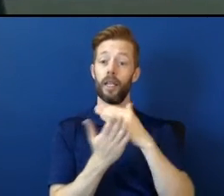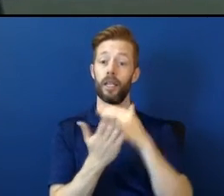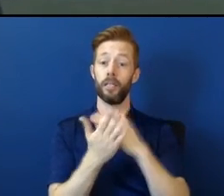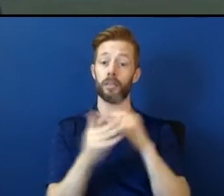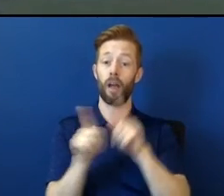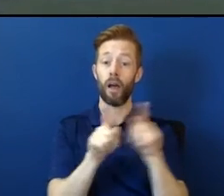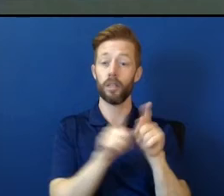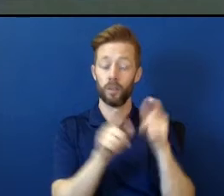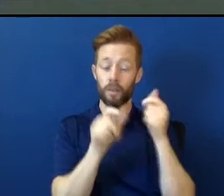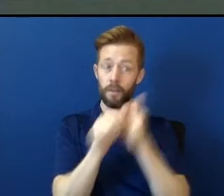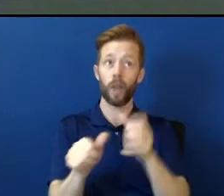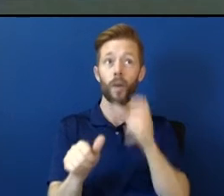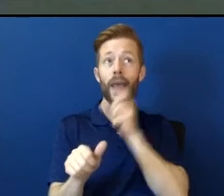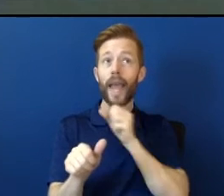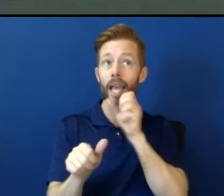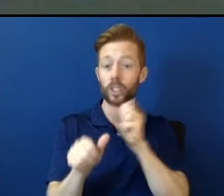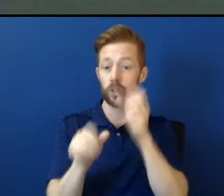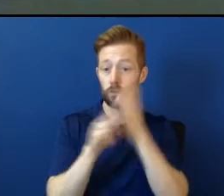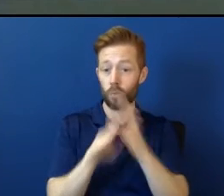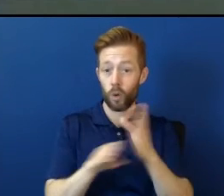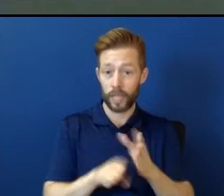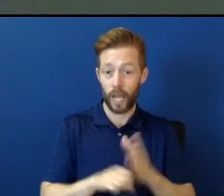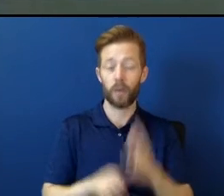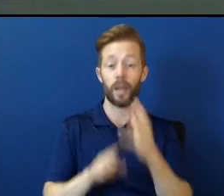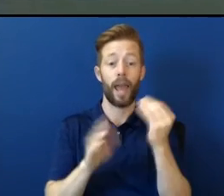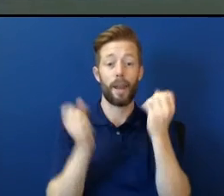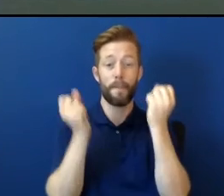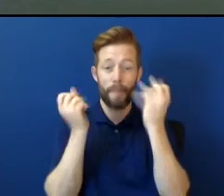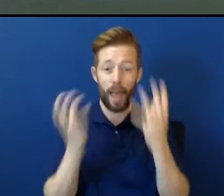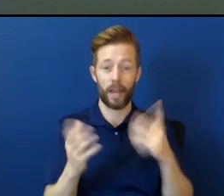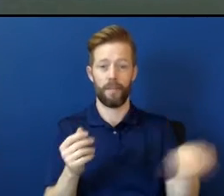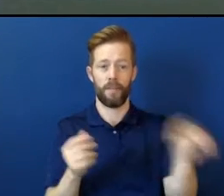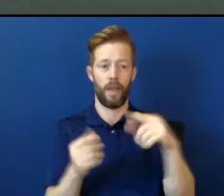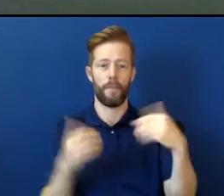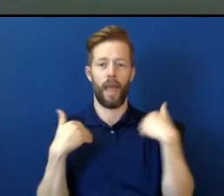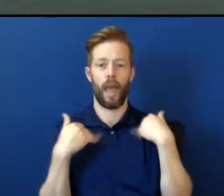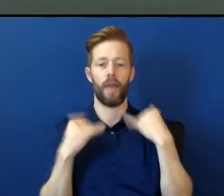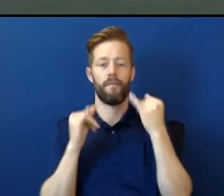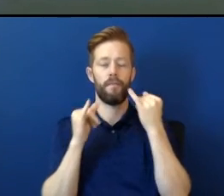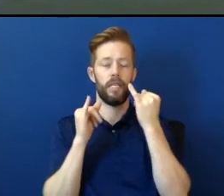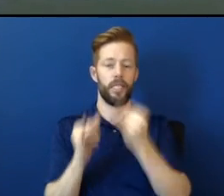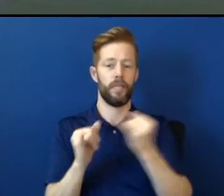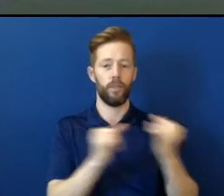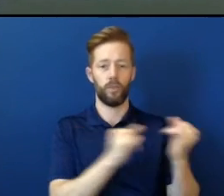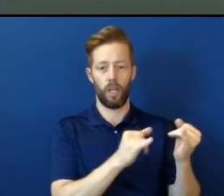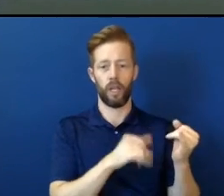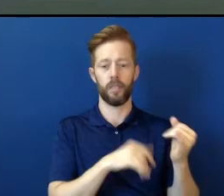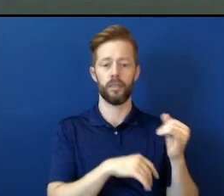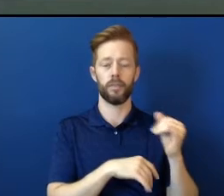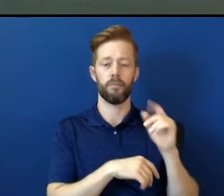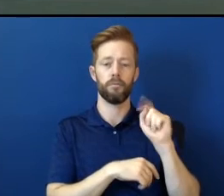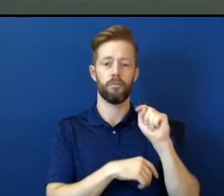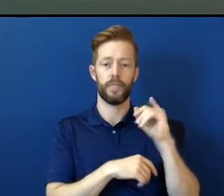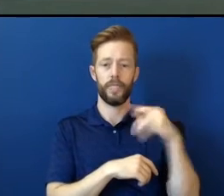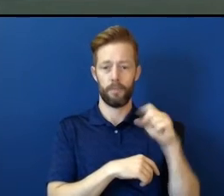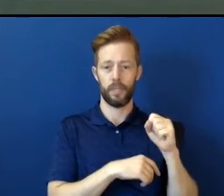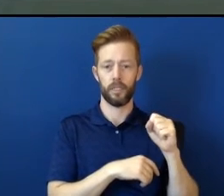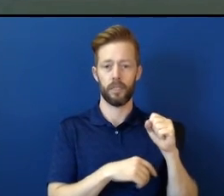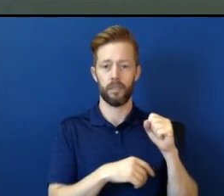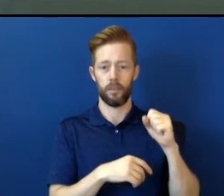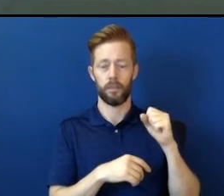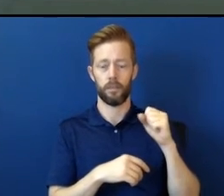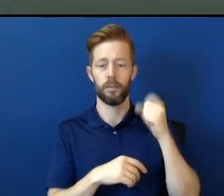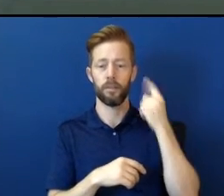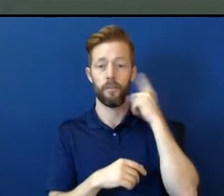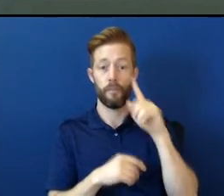it's also broken down by age, and many of them have individualized tips